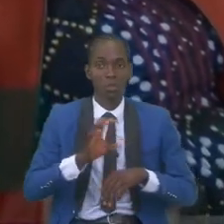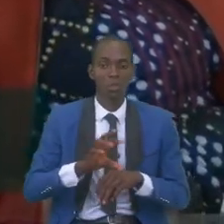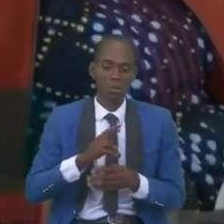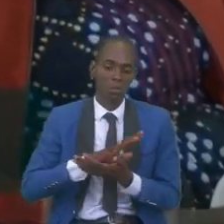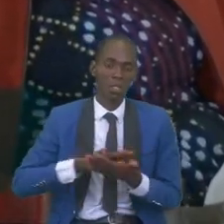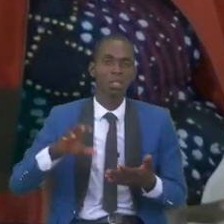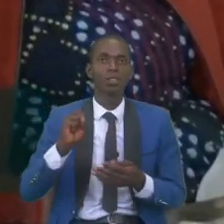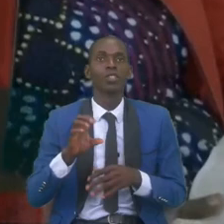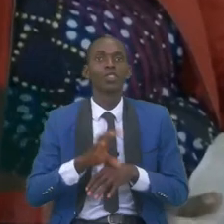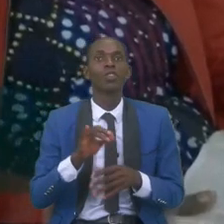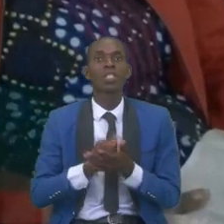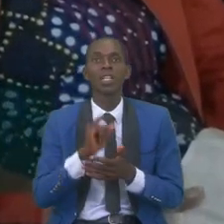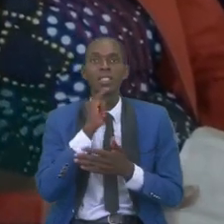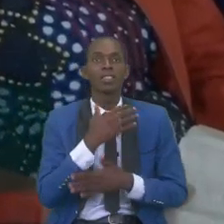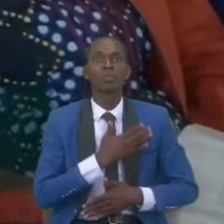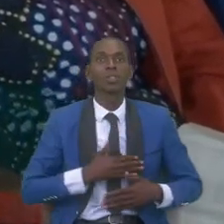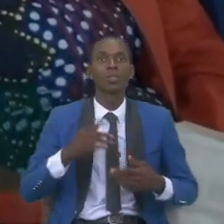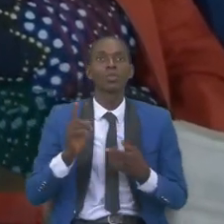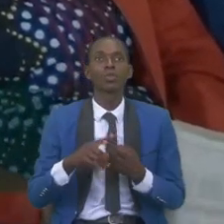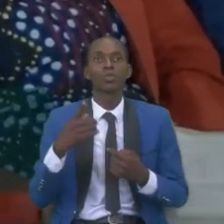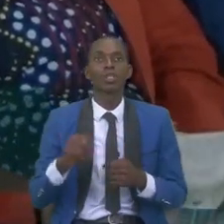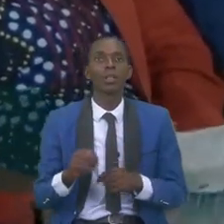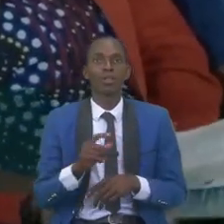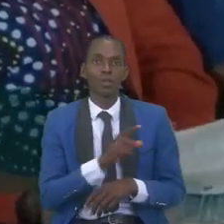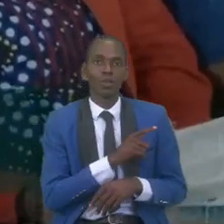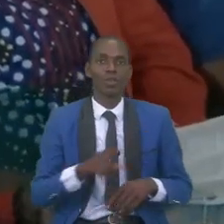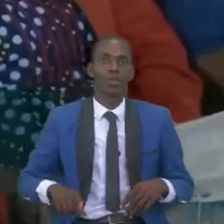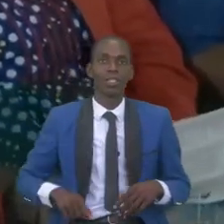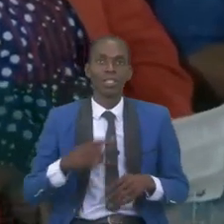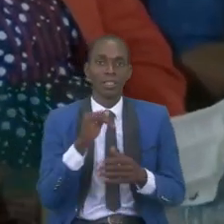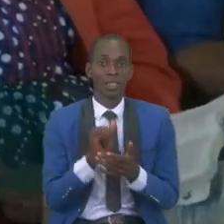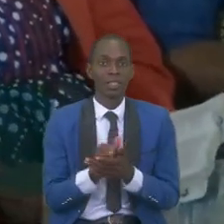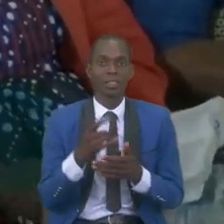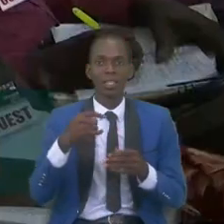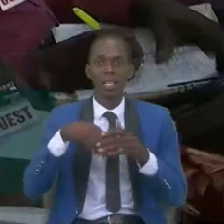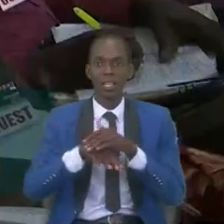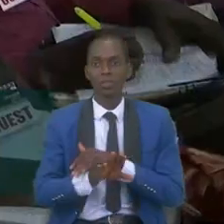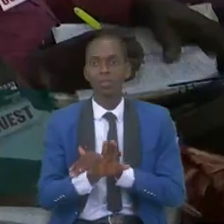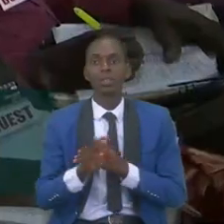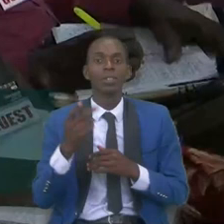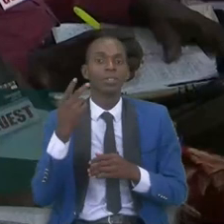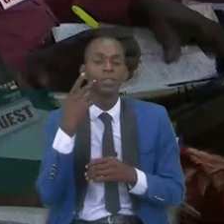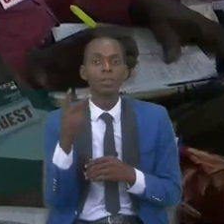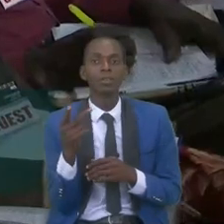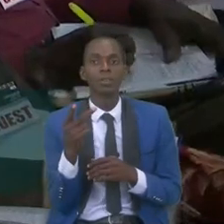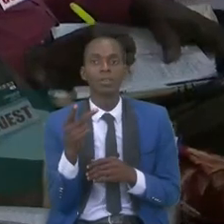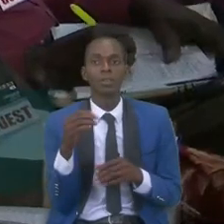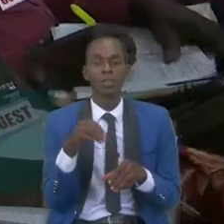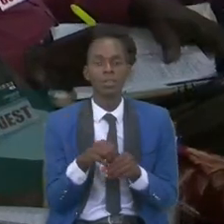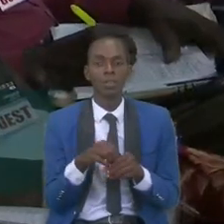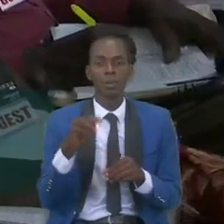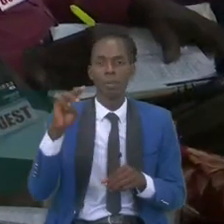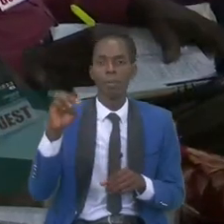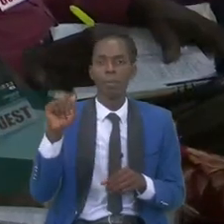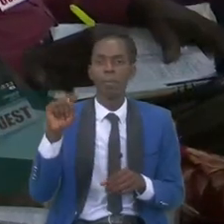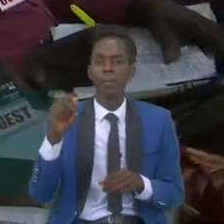is pleasing to the Lord. We're looking at this entrance in Matthew chapter 7, and we're reading from verse